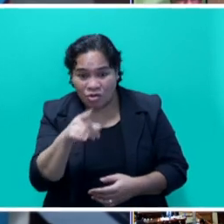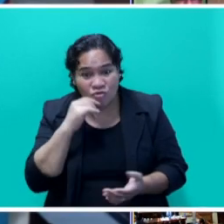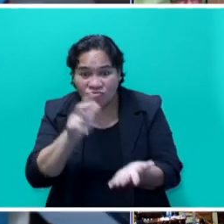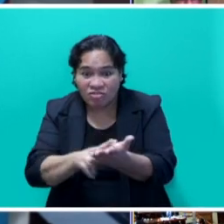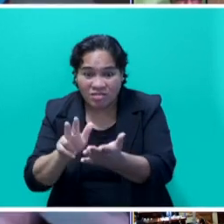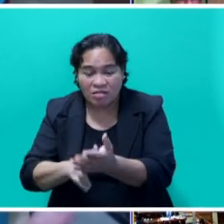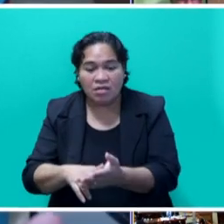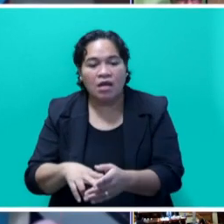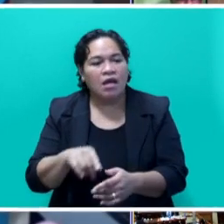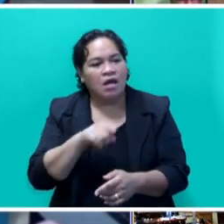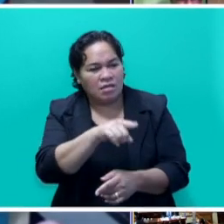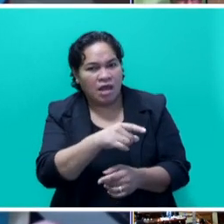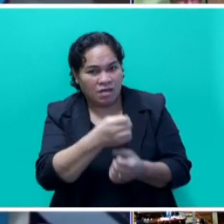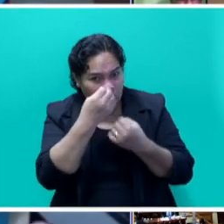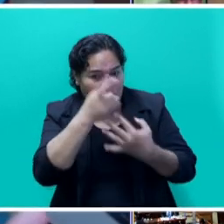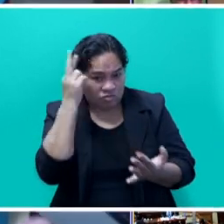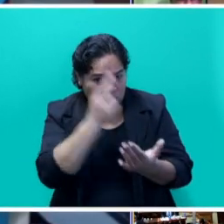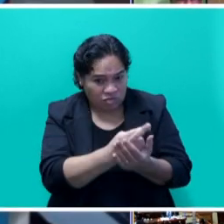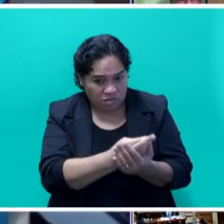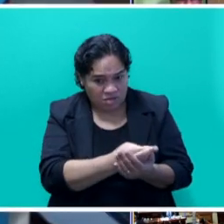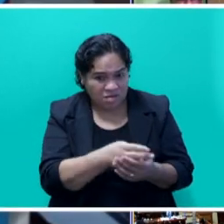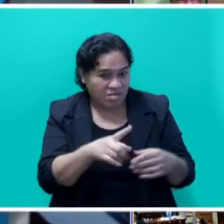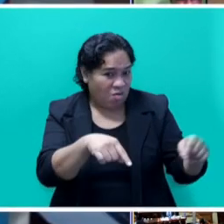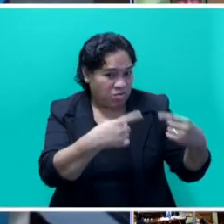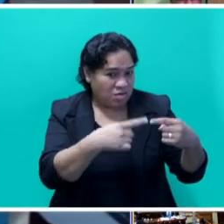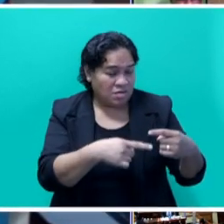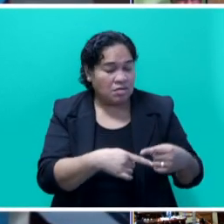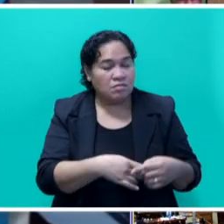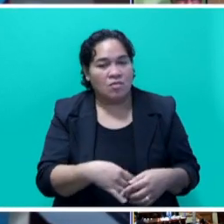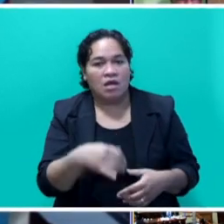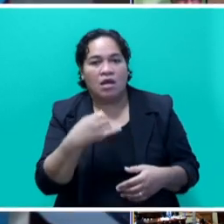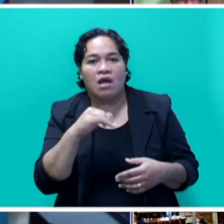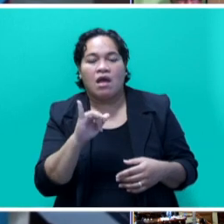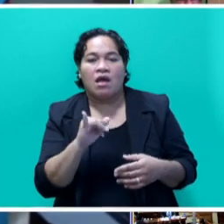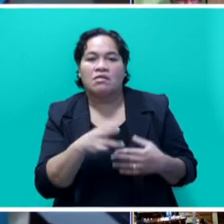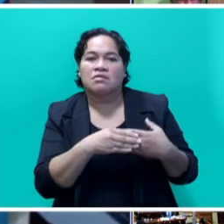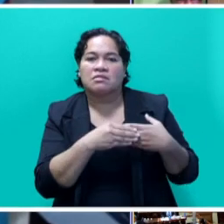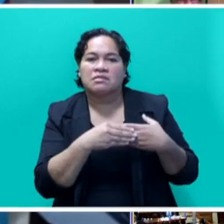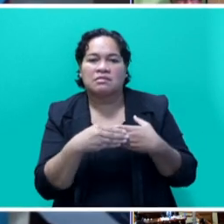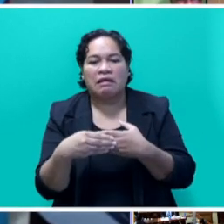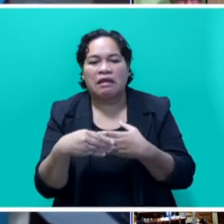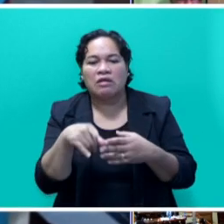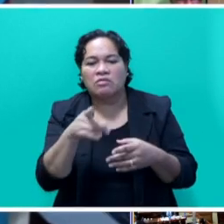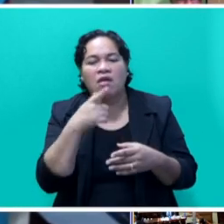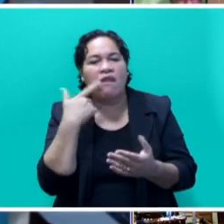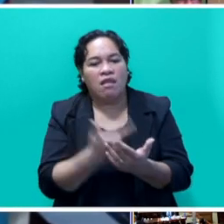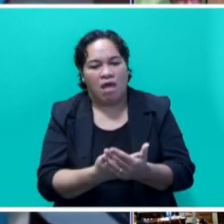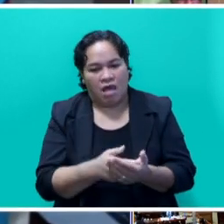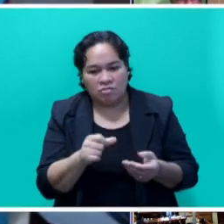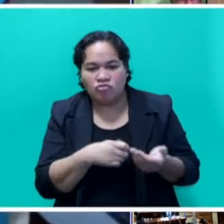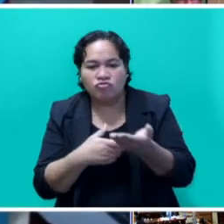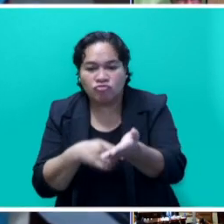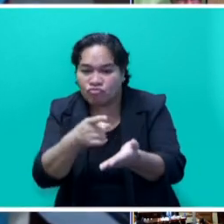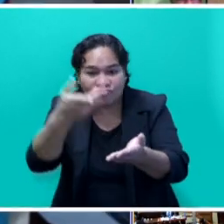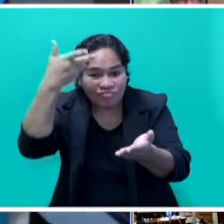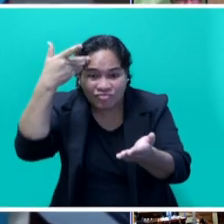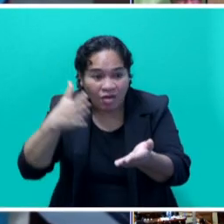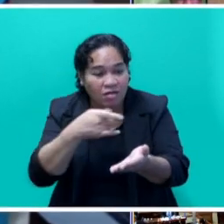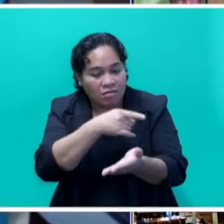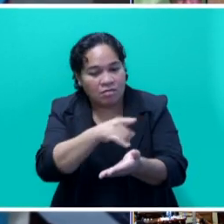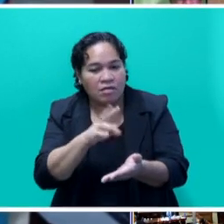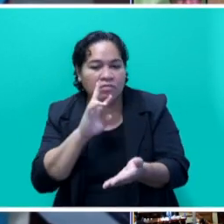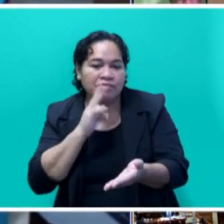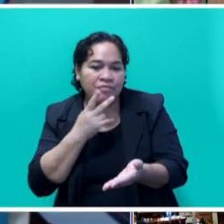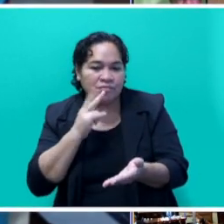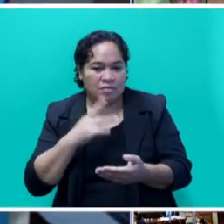misled. Past governments have betrayed the trust of landowners. They permanently alienated iTaukei land in